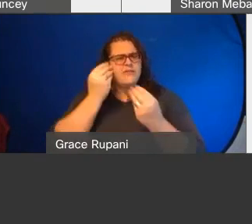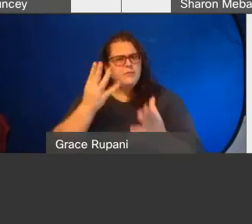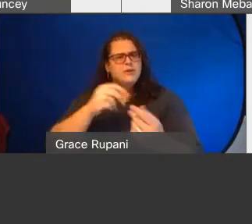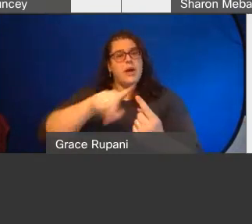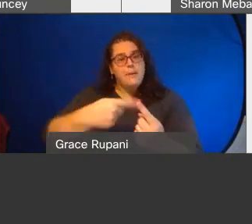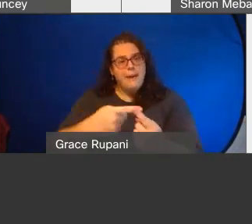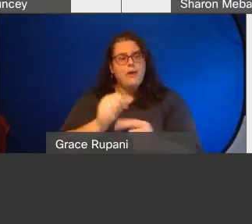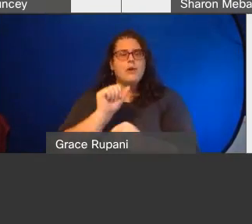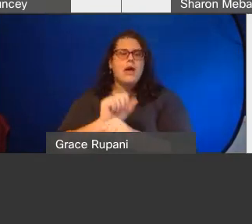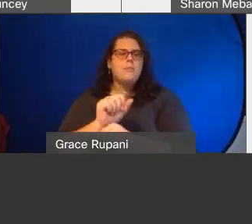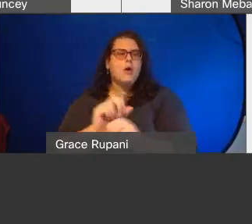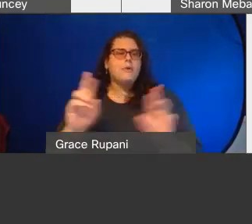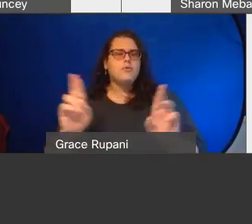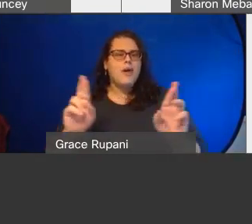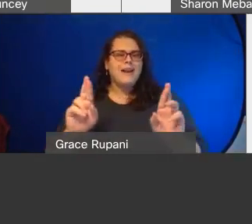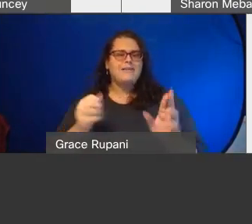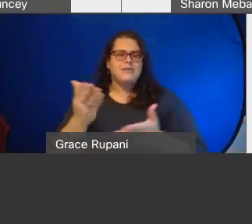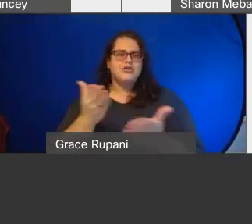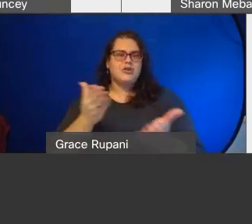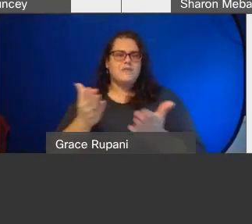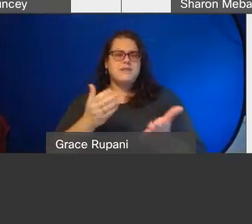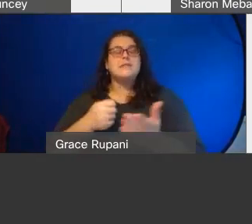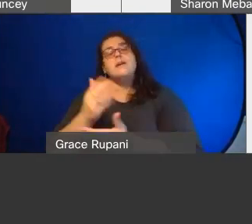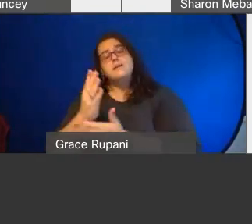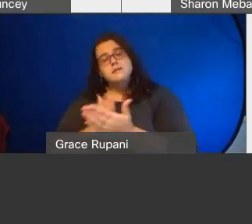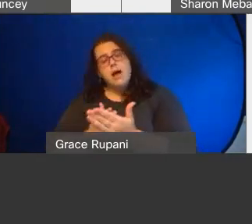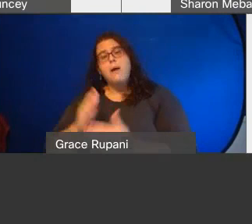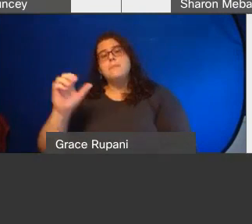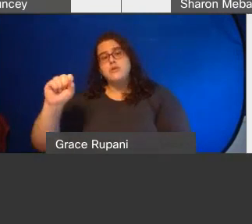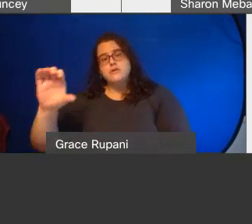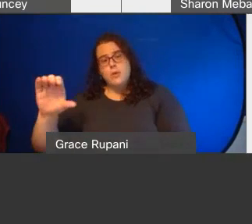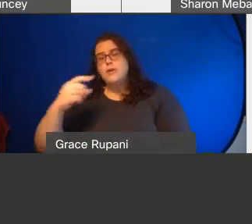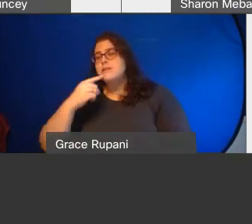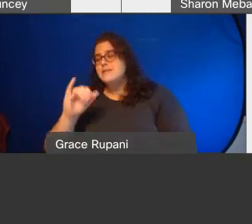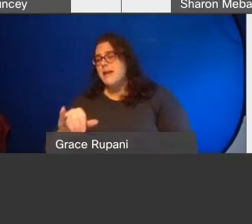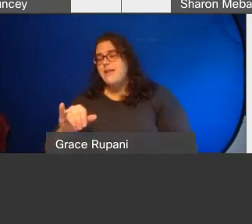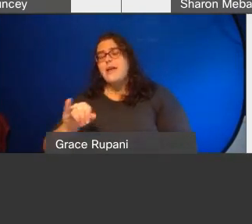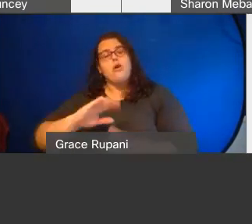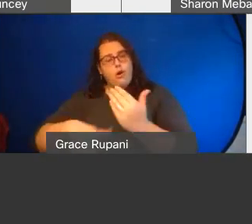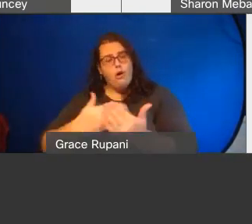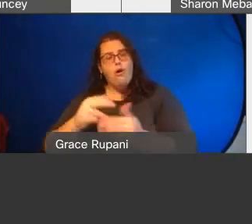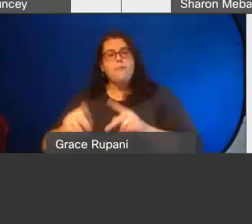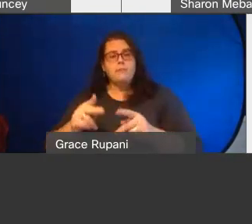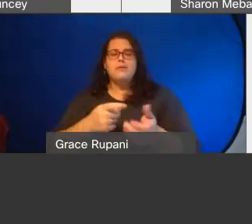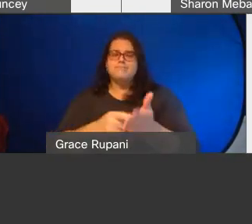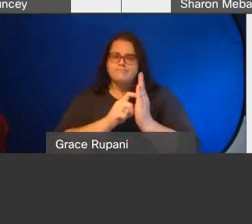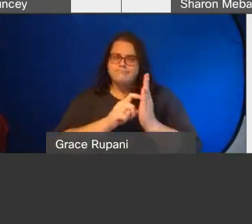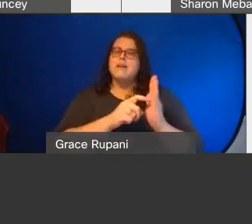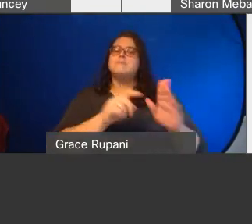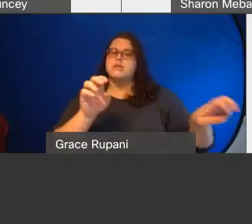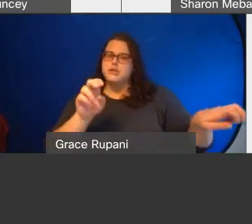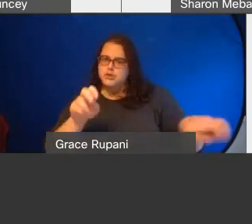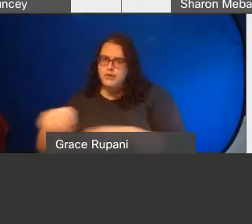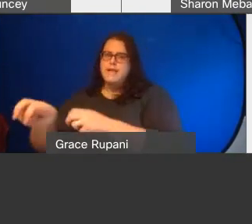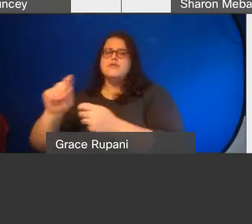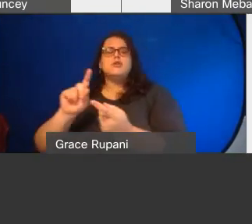Some service coordinators are saying that all people in employment readiness have to be transferred to RSA job readiness, regardless